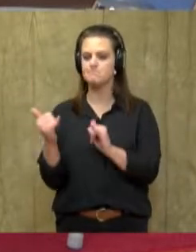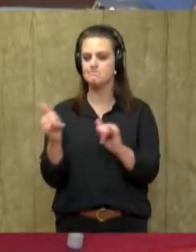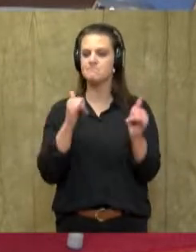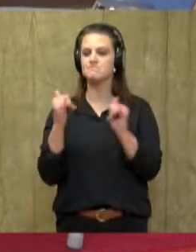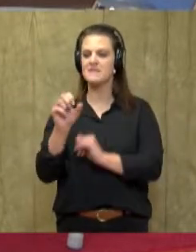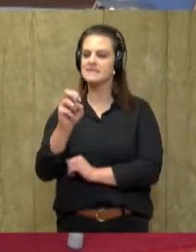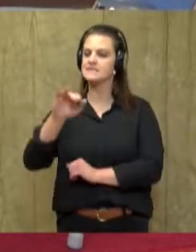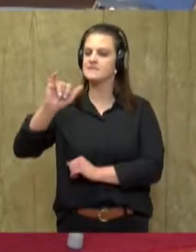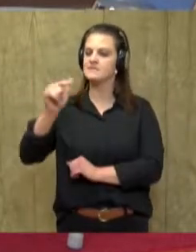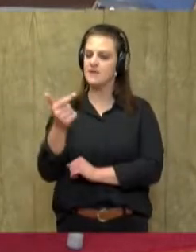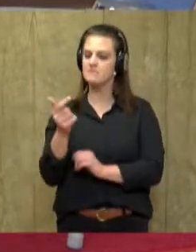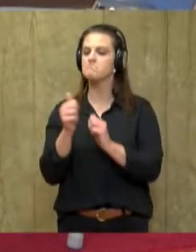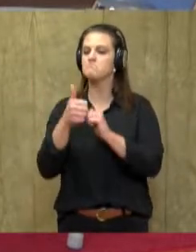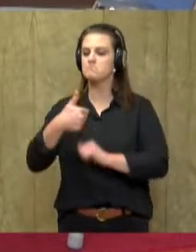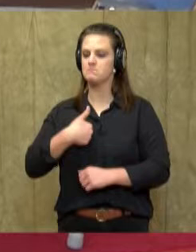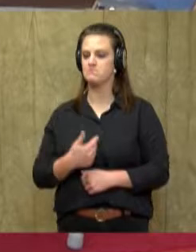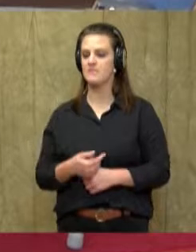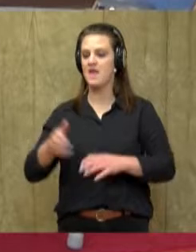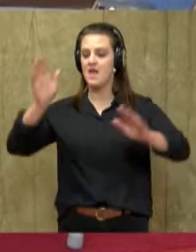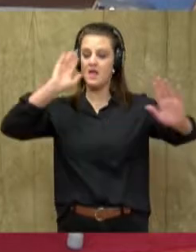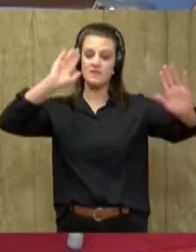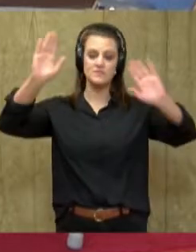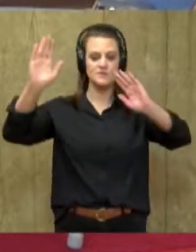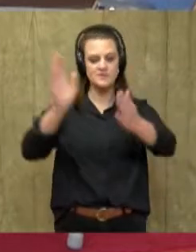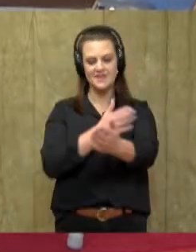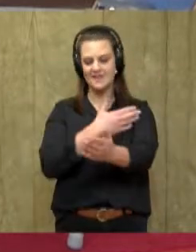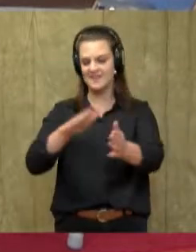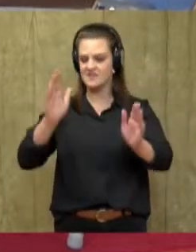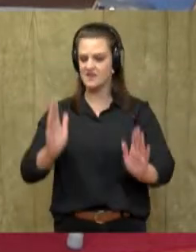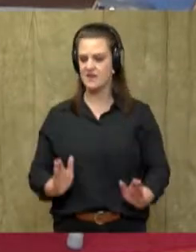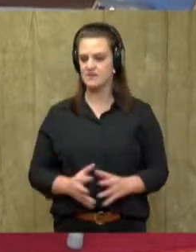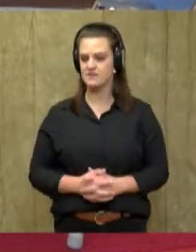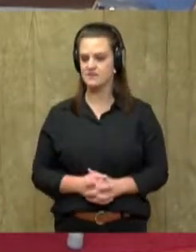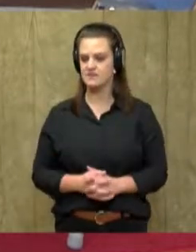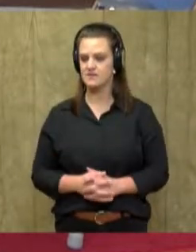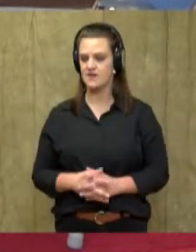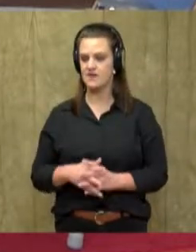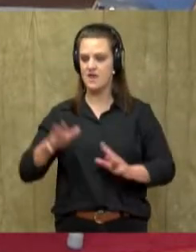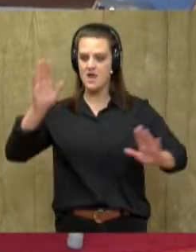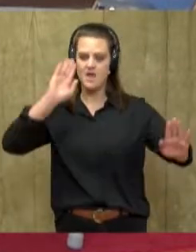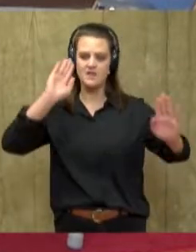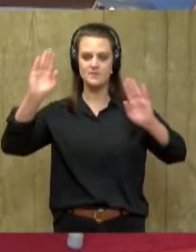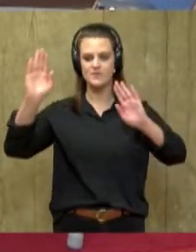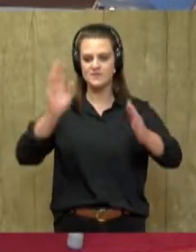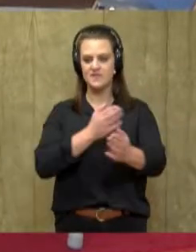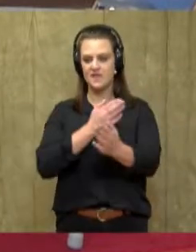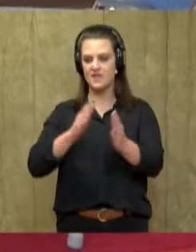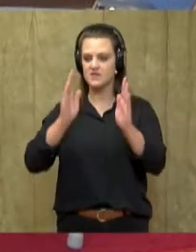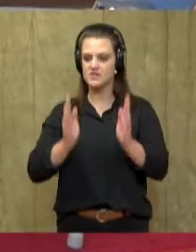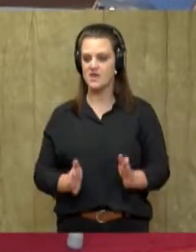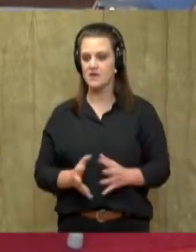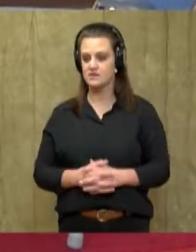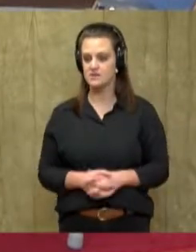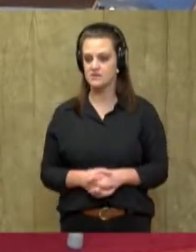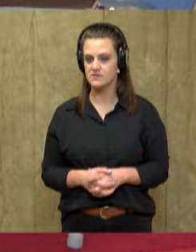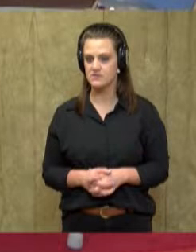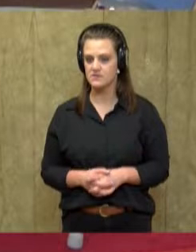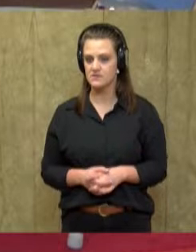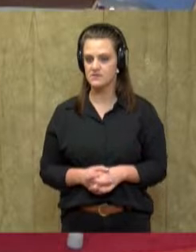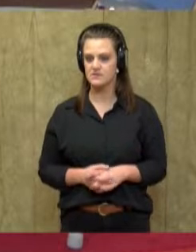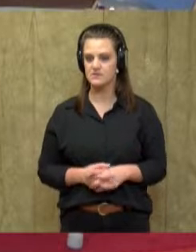and sing along. Hello, musicians. Hello,